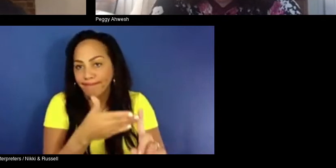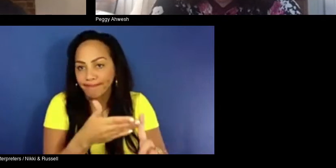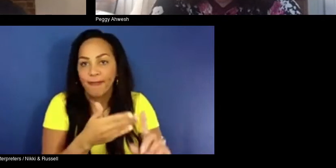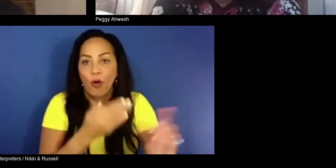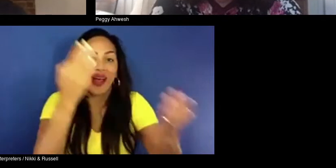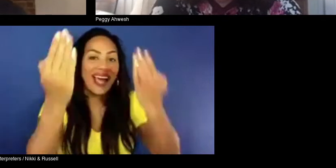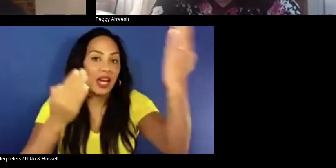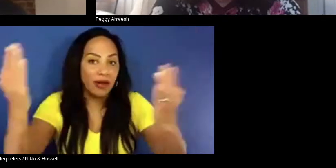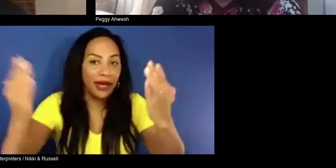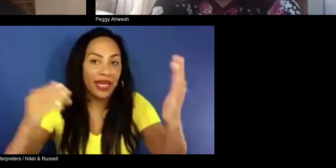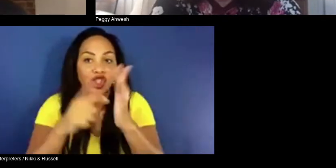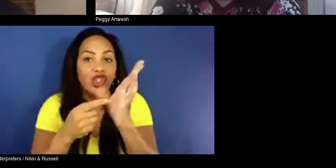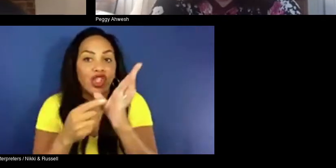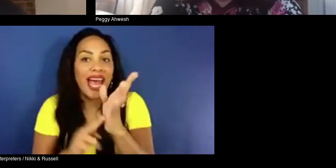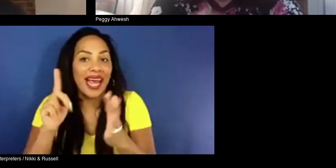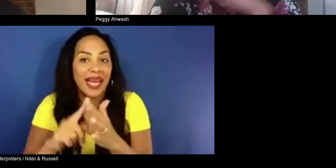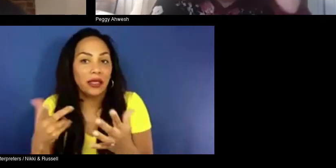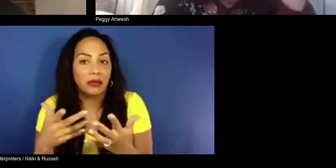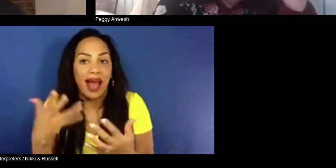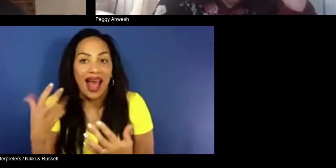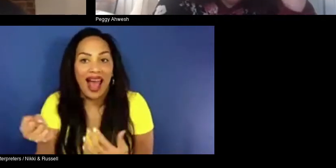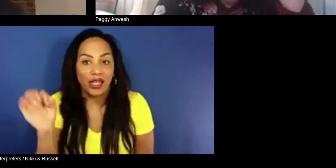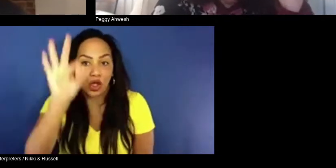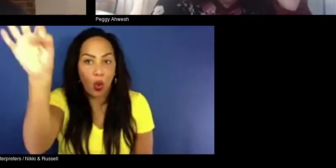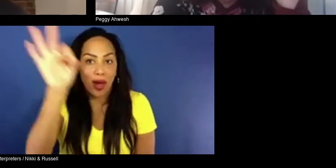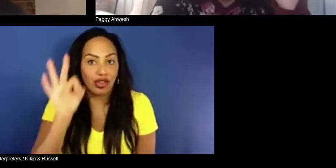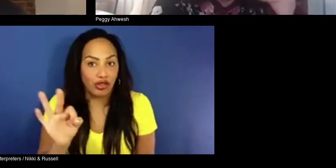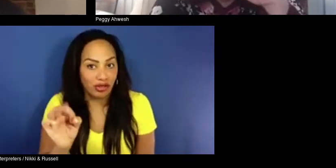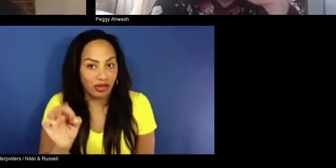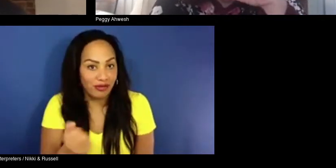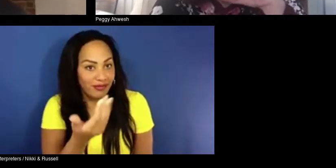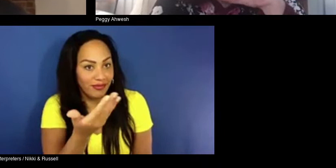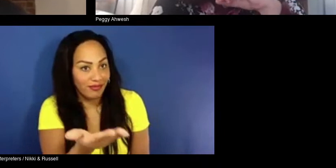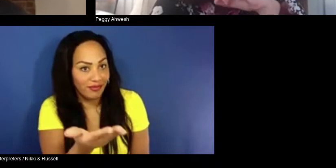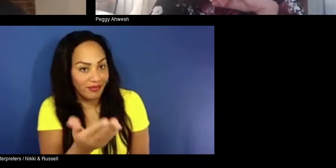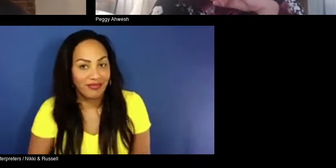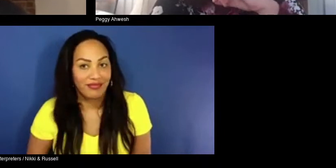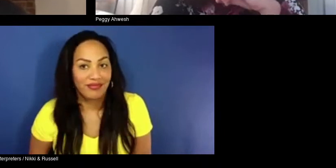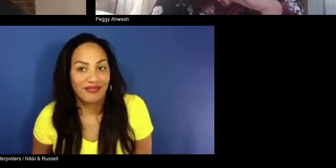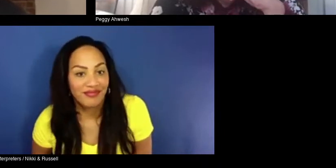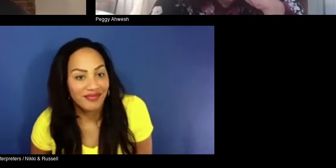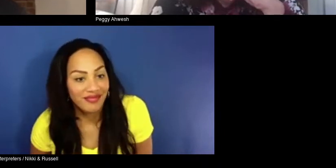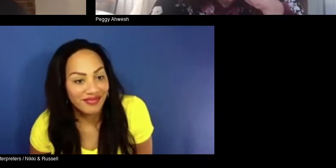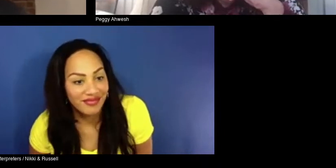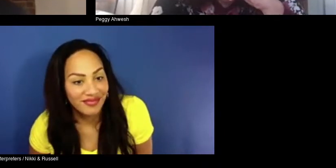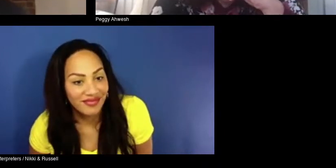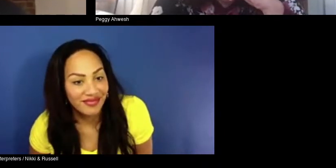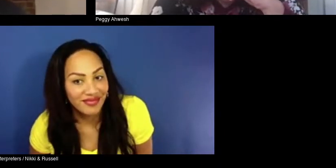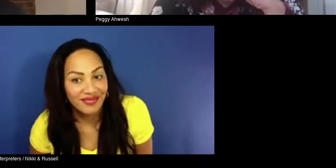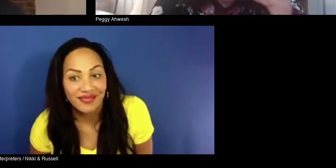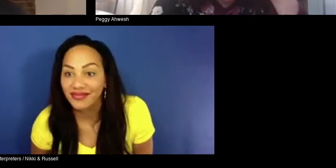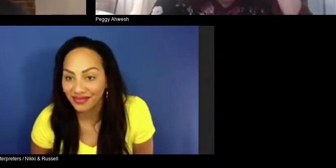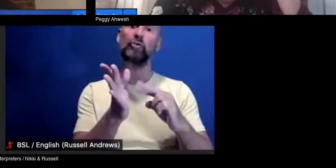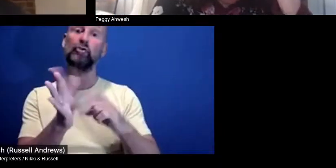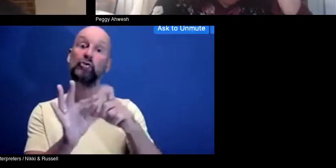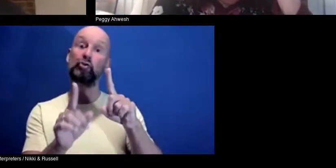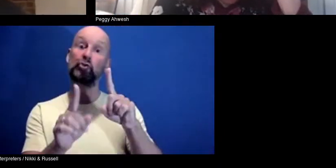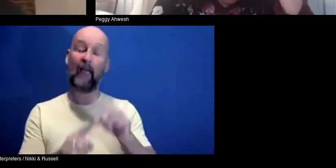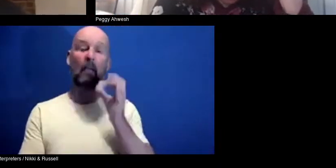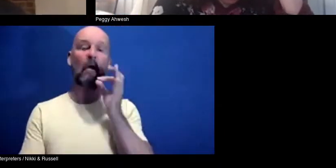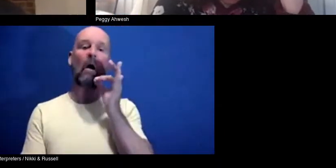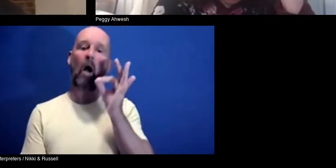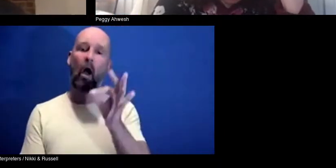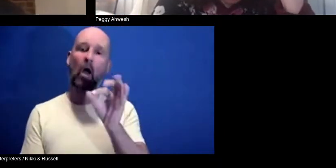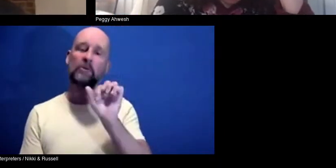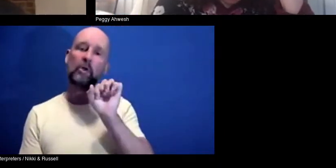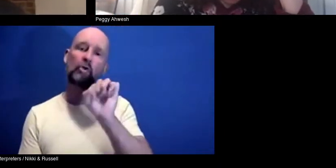from Jane about this, asking us if we could say something about how your